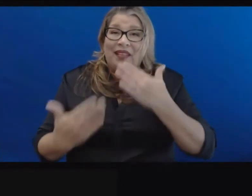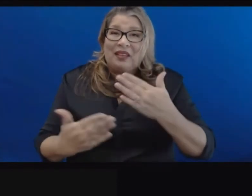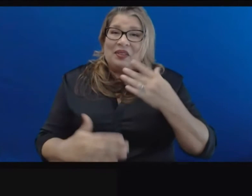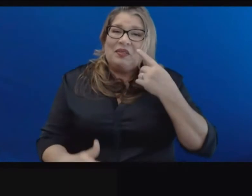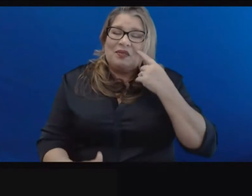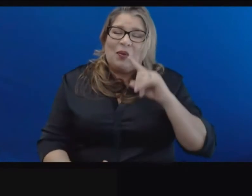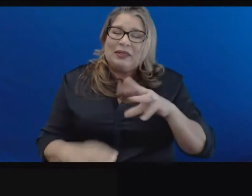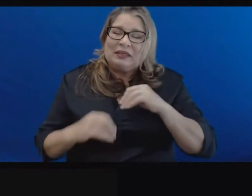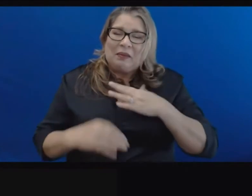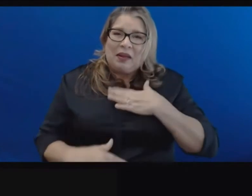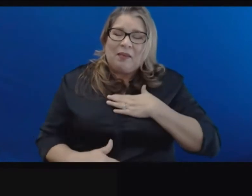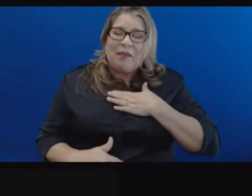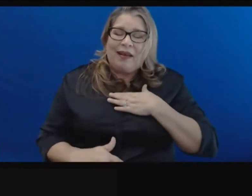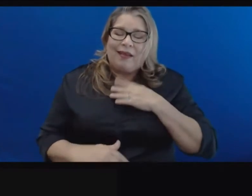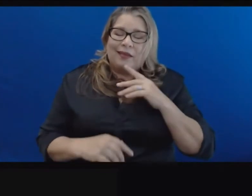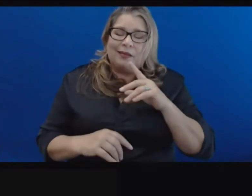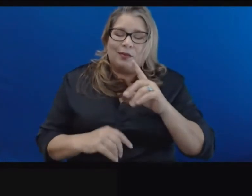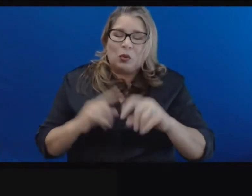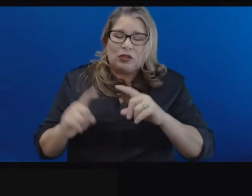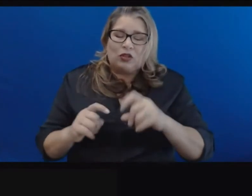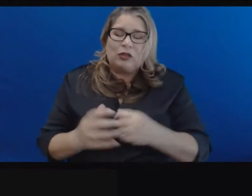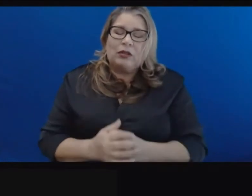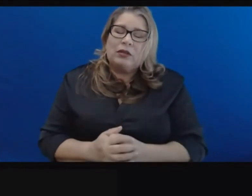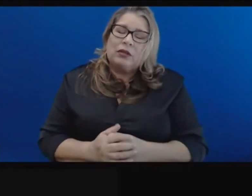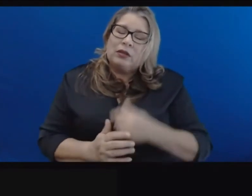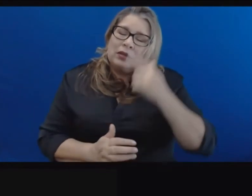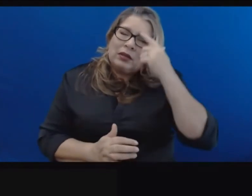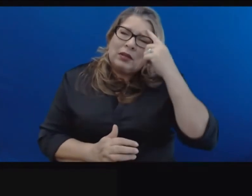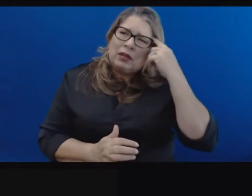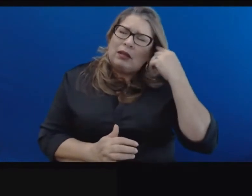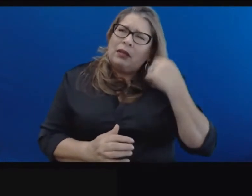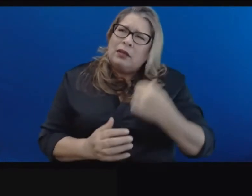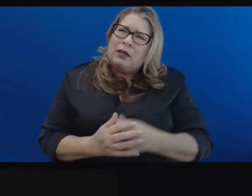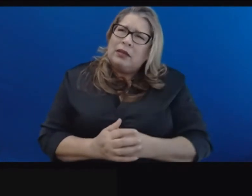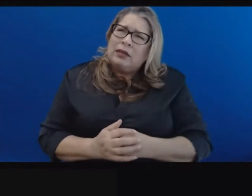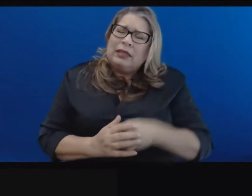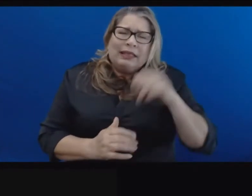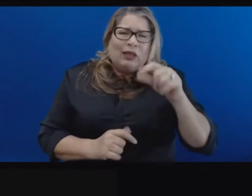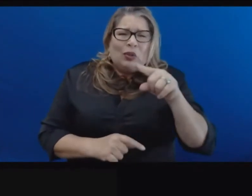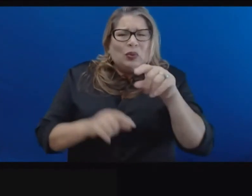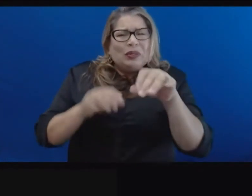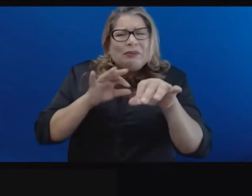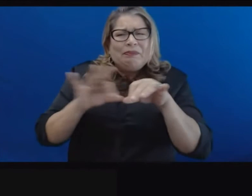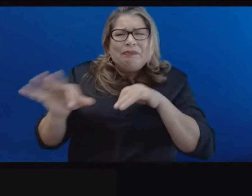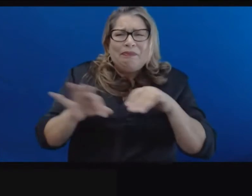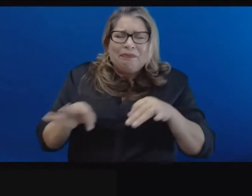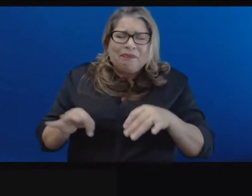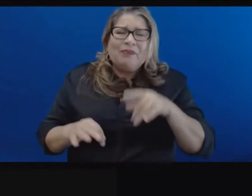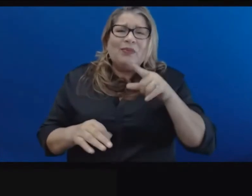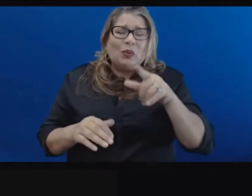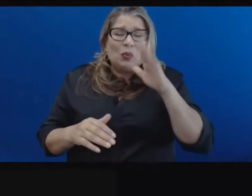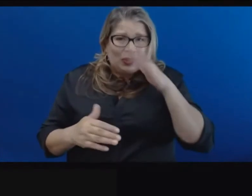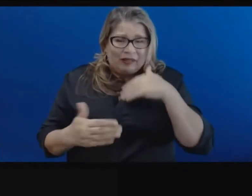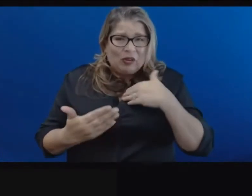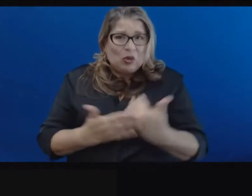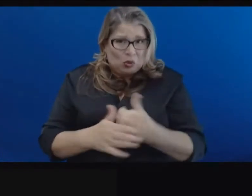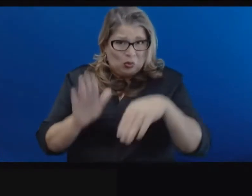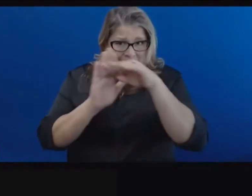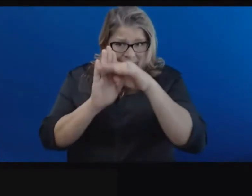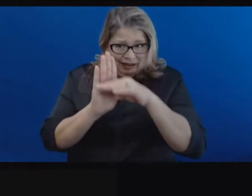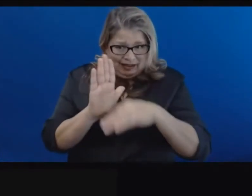new guidance to be implemented in California, how those would be rolled out and made aware to the public, how